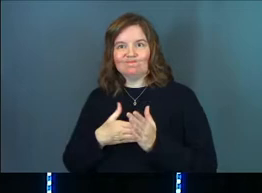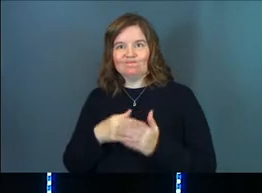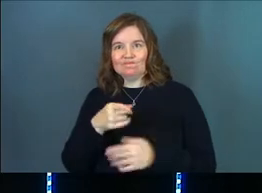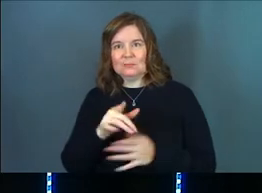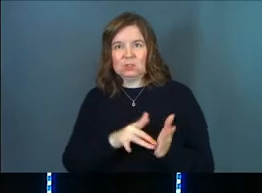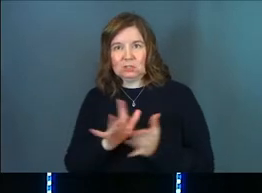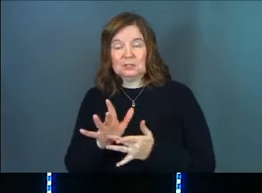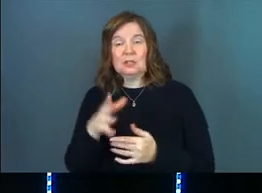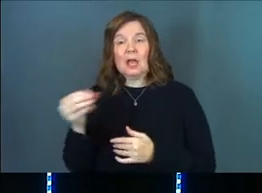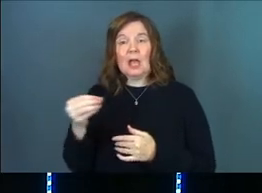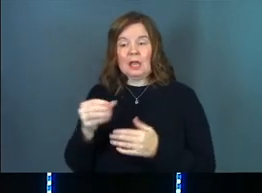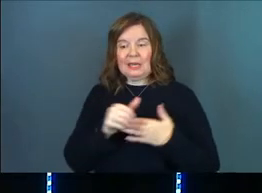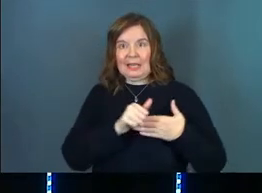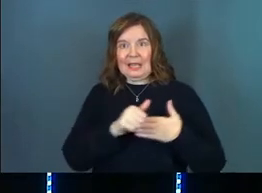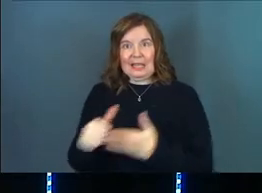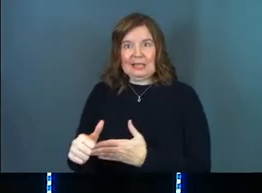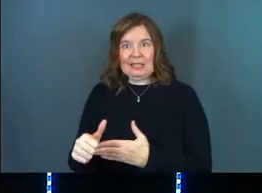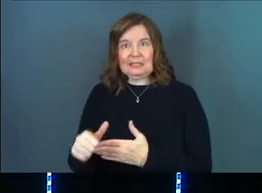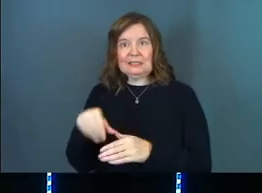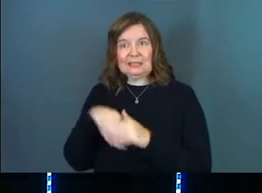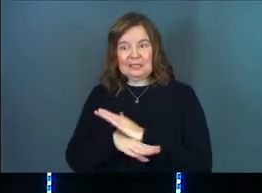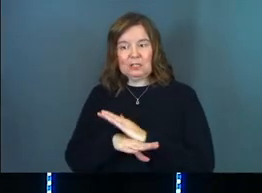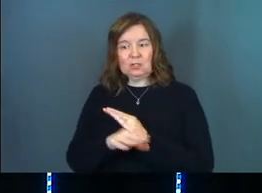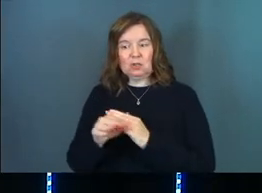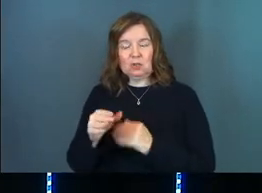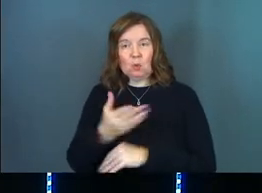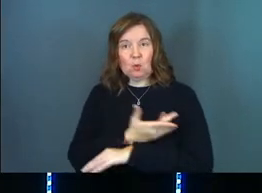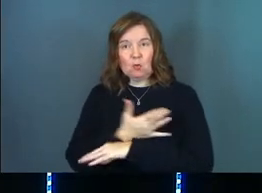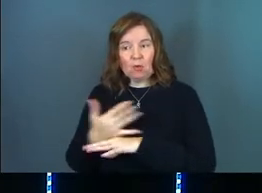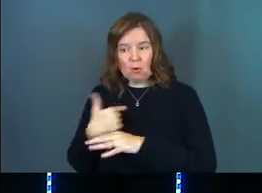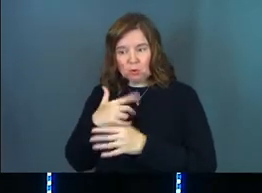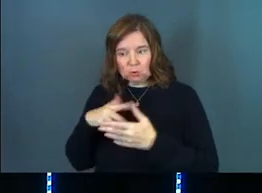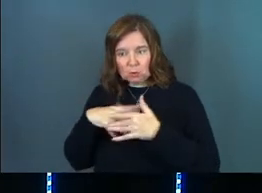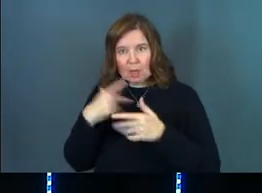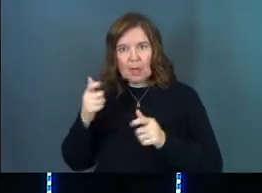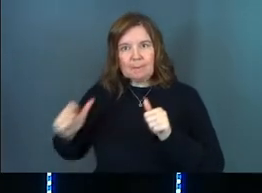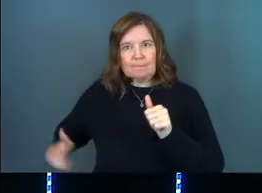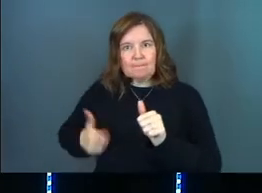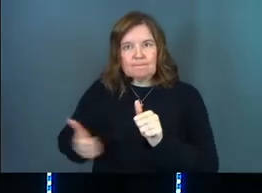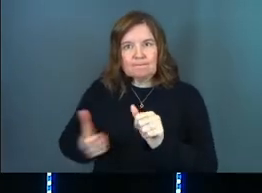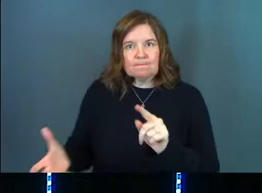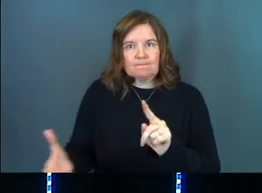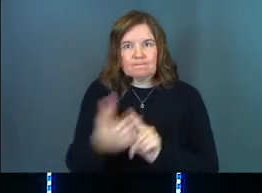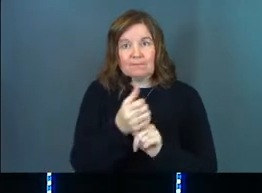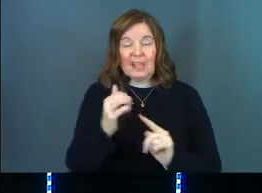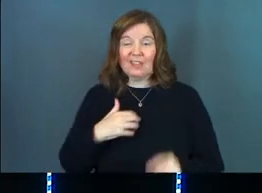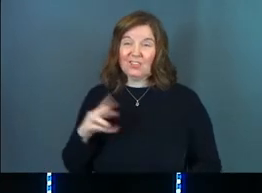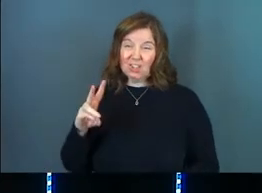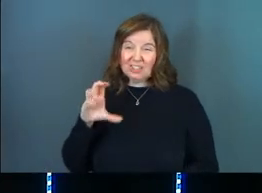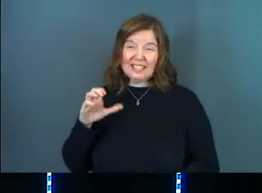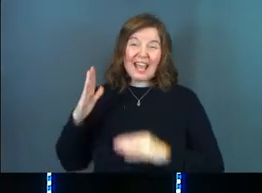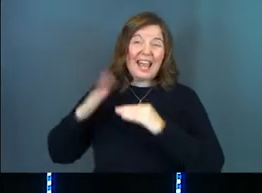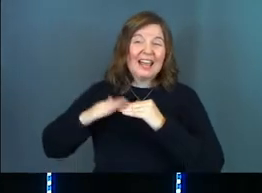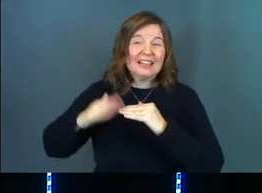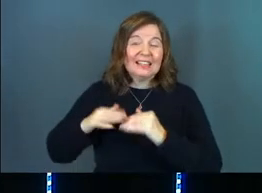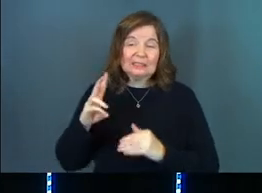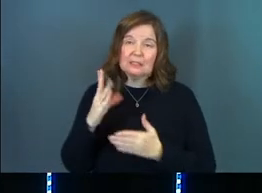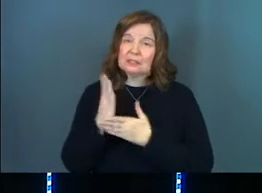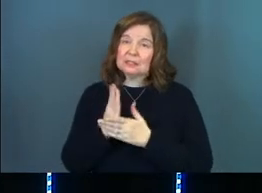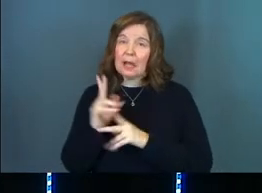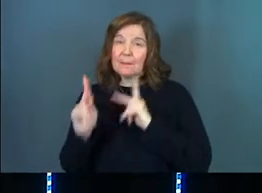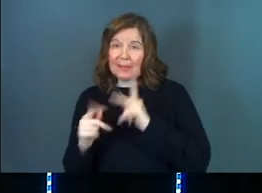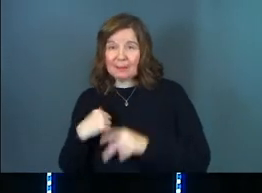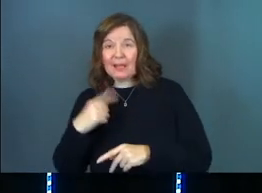Jesus, and he leads this cohort into the Garden of Gethsemane to come after Jesus, and there's 600, at least 600.